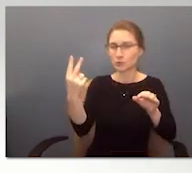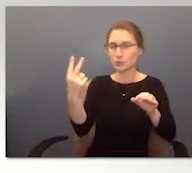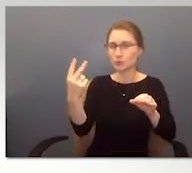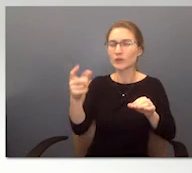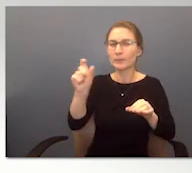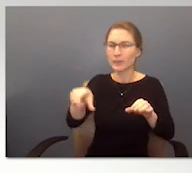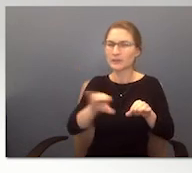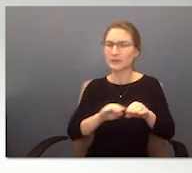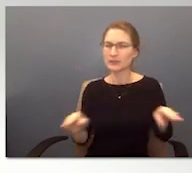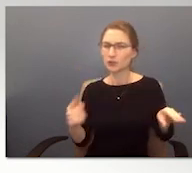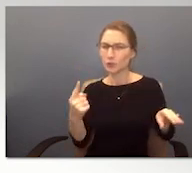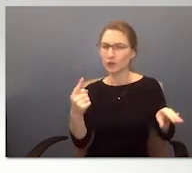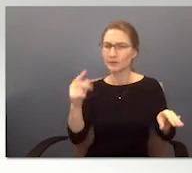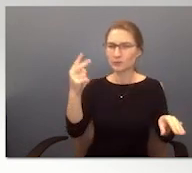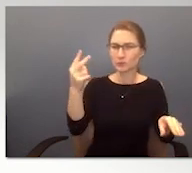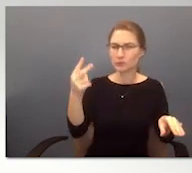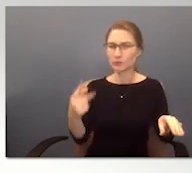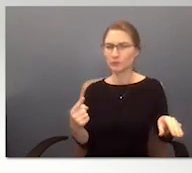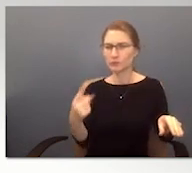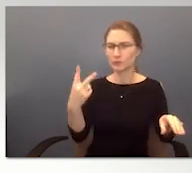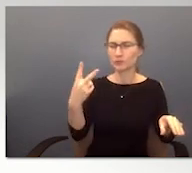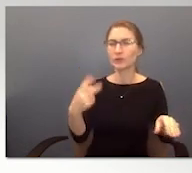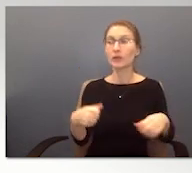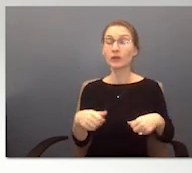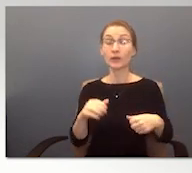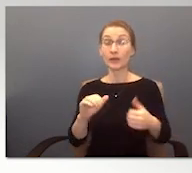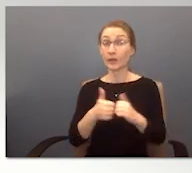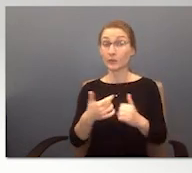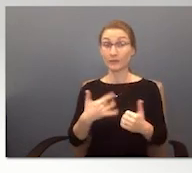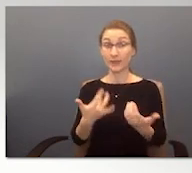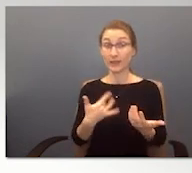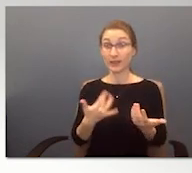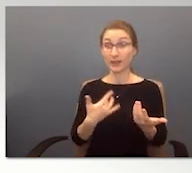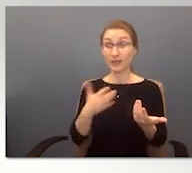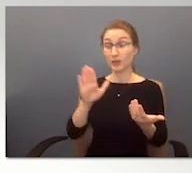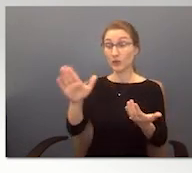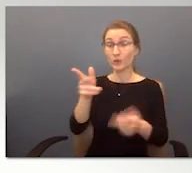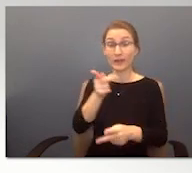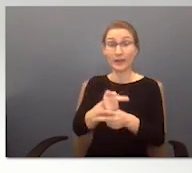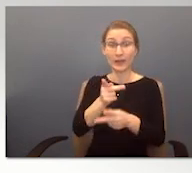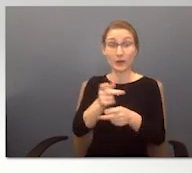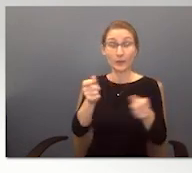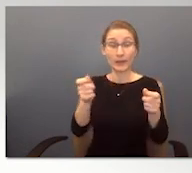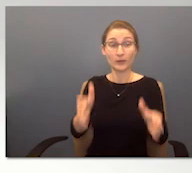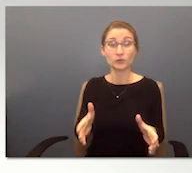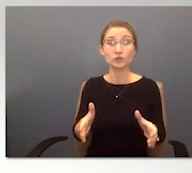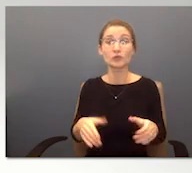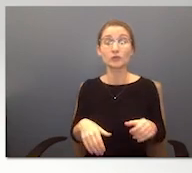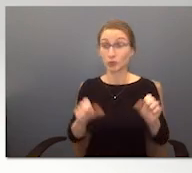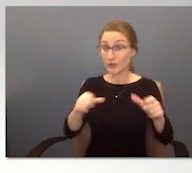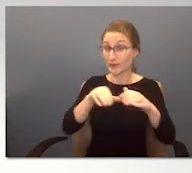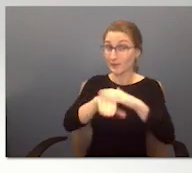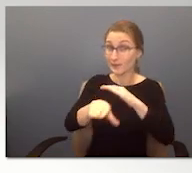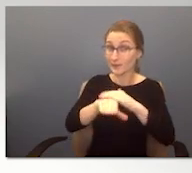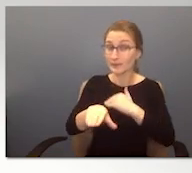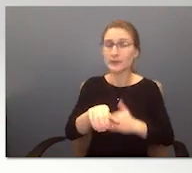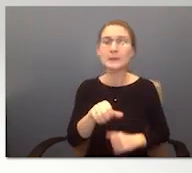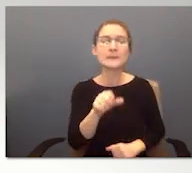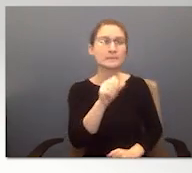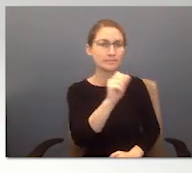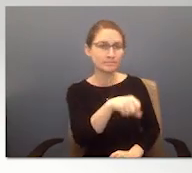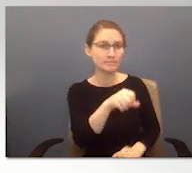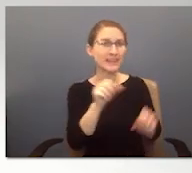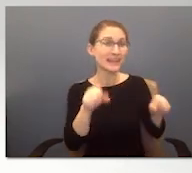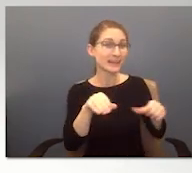be. How do you feel your care manager? I mean, do you have access to him or her? And I do have, there